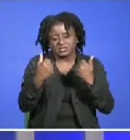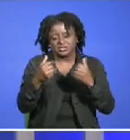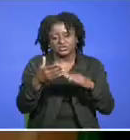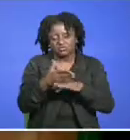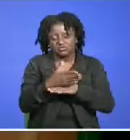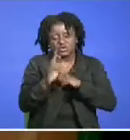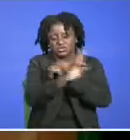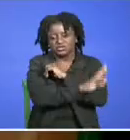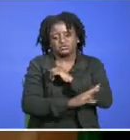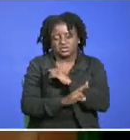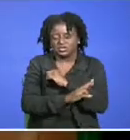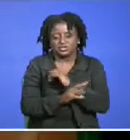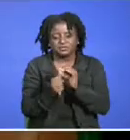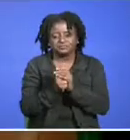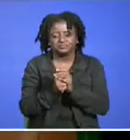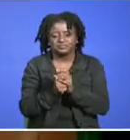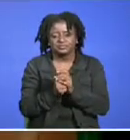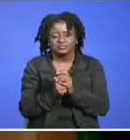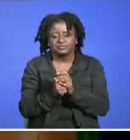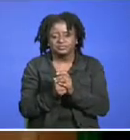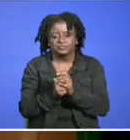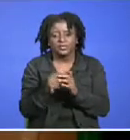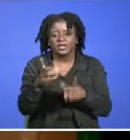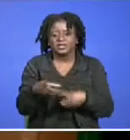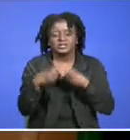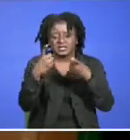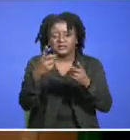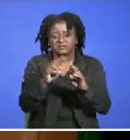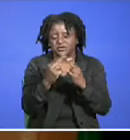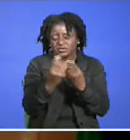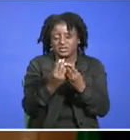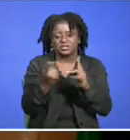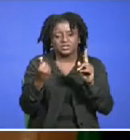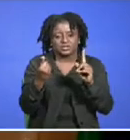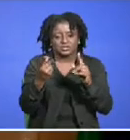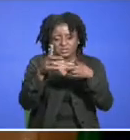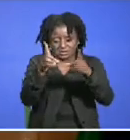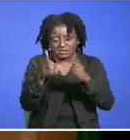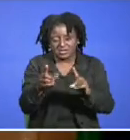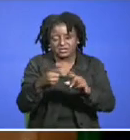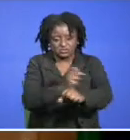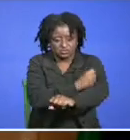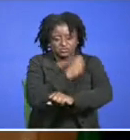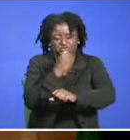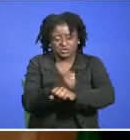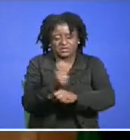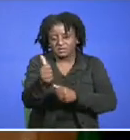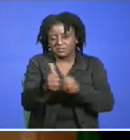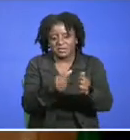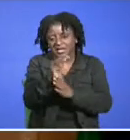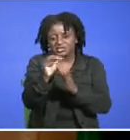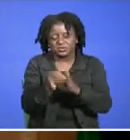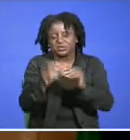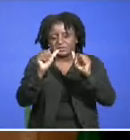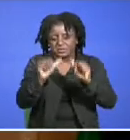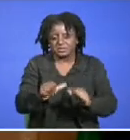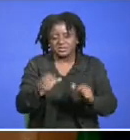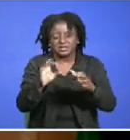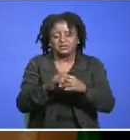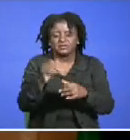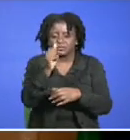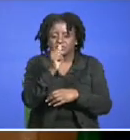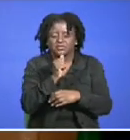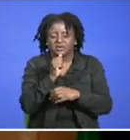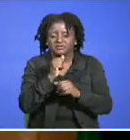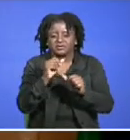The delivery unit is specifically designed to strengthen the management capacity of the public sector to monitor priority